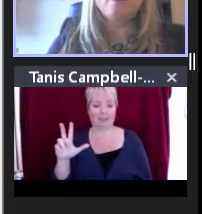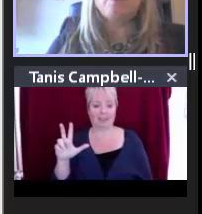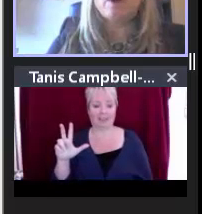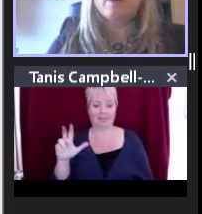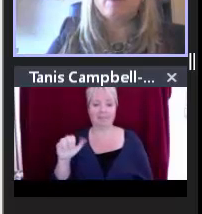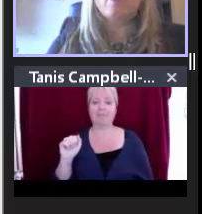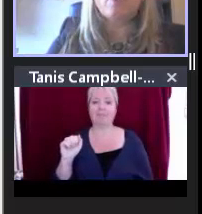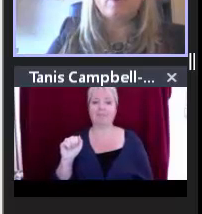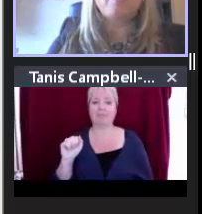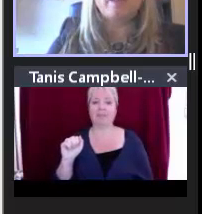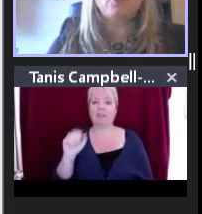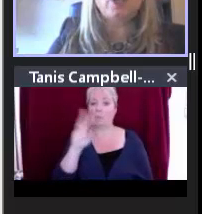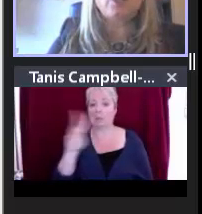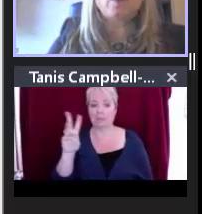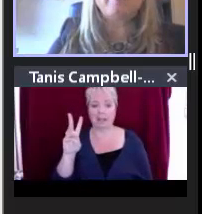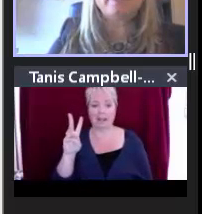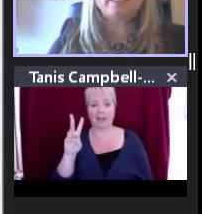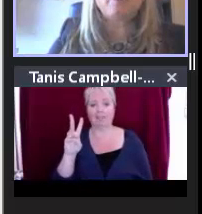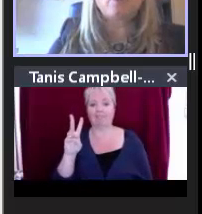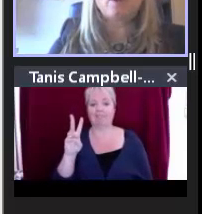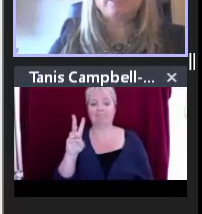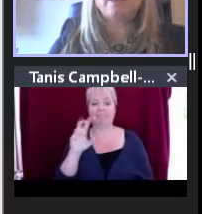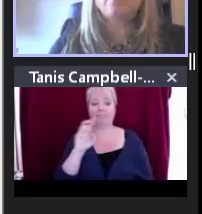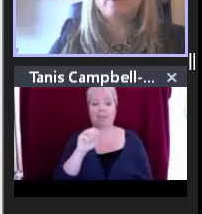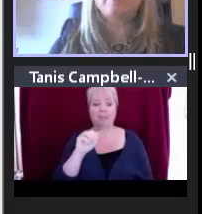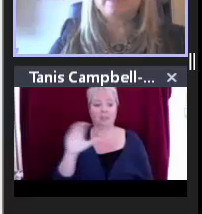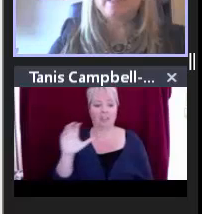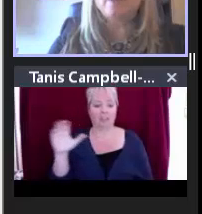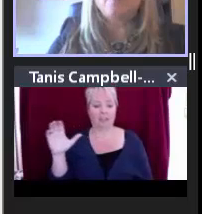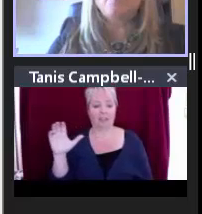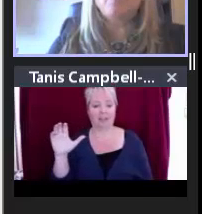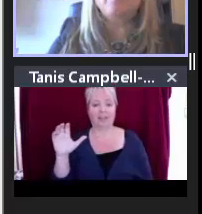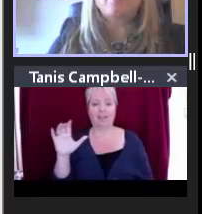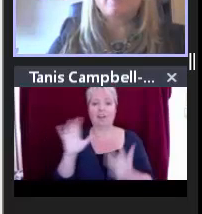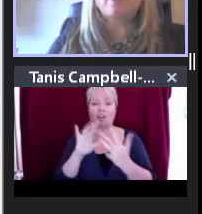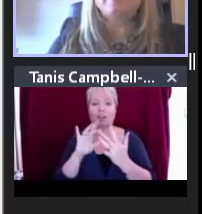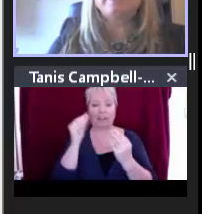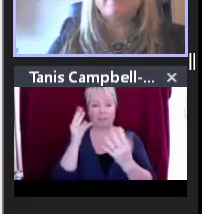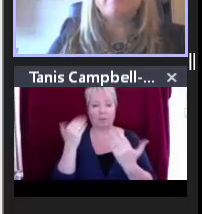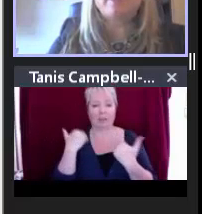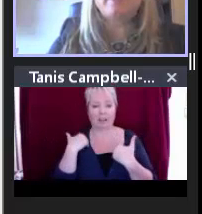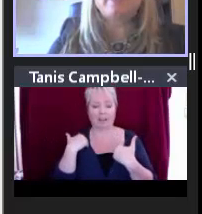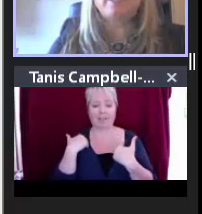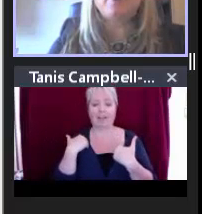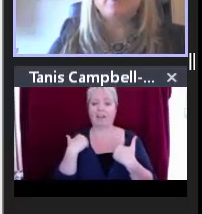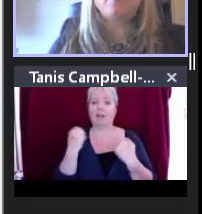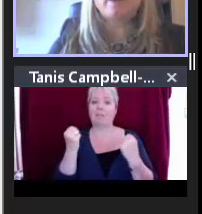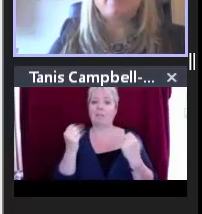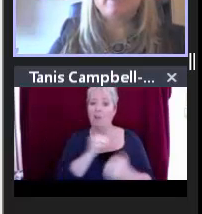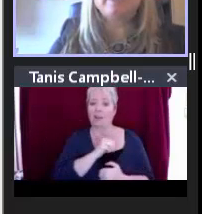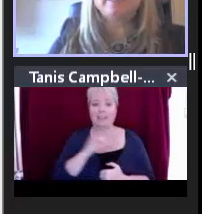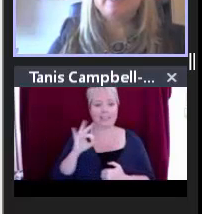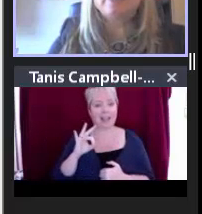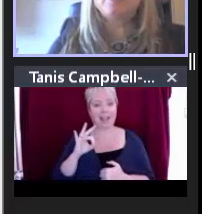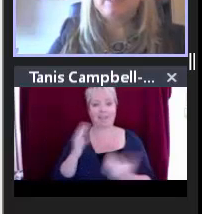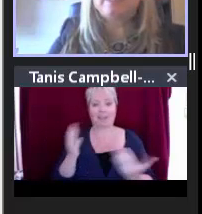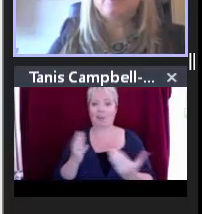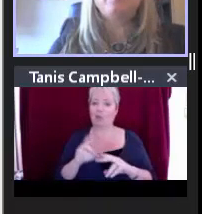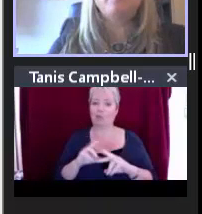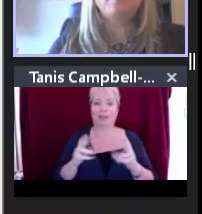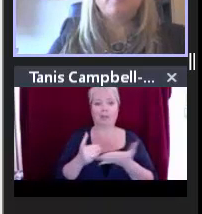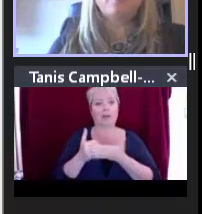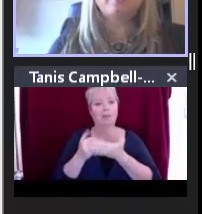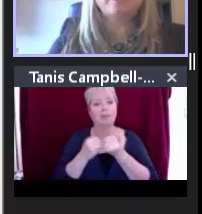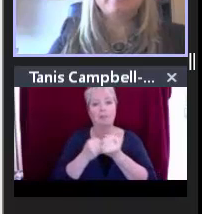927-7473. We've got our Make a Change website with contact forms. We've got a lot of staff ready to take your inquiries, so